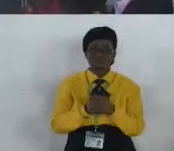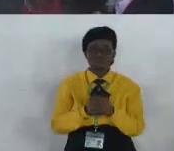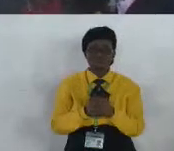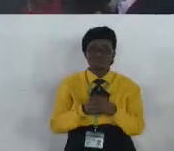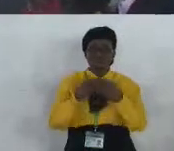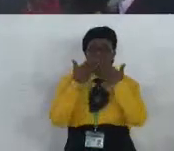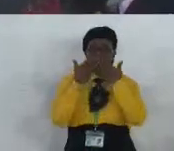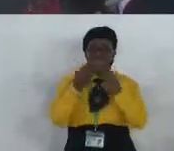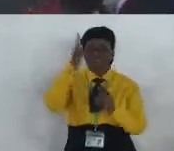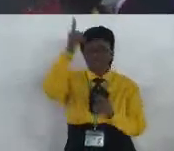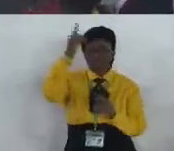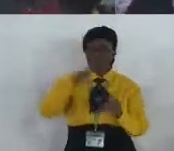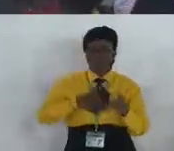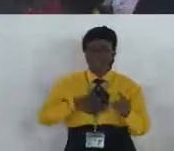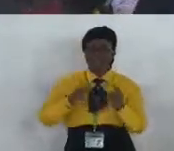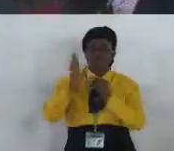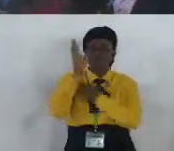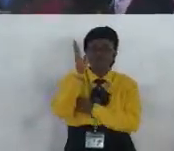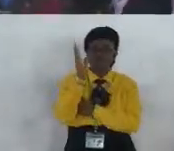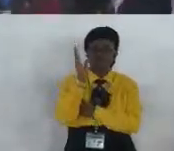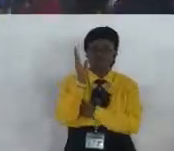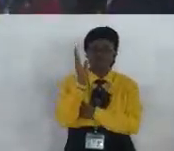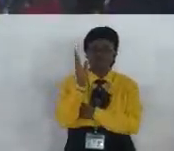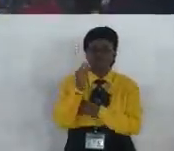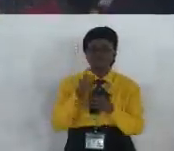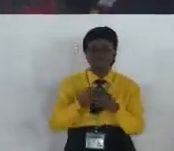Thank you, my God.